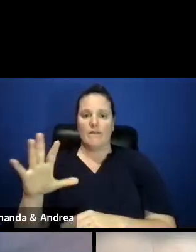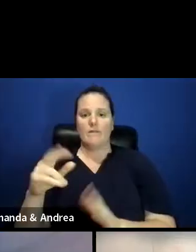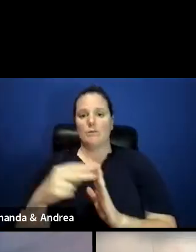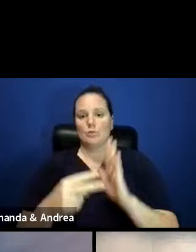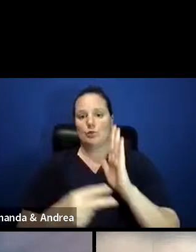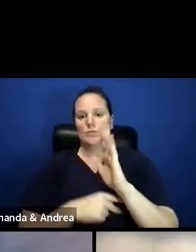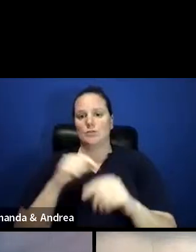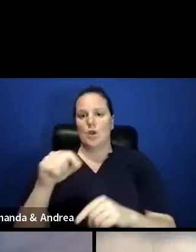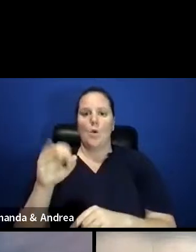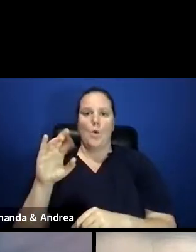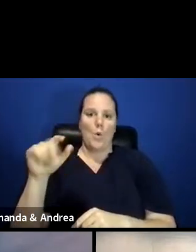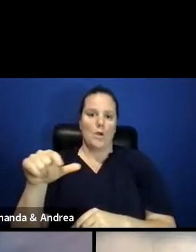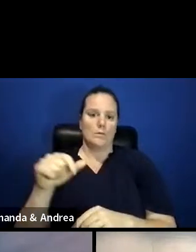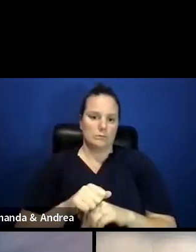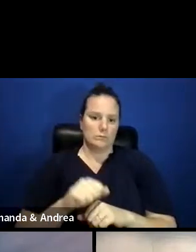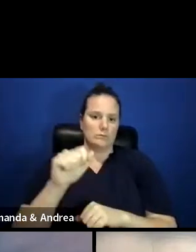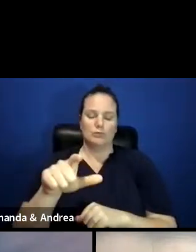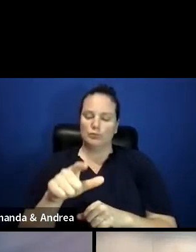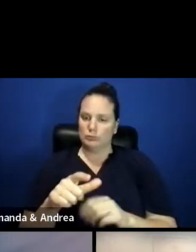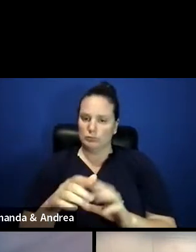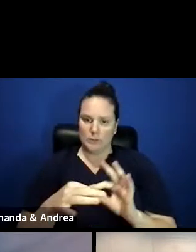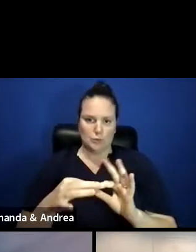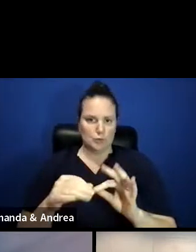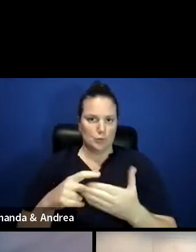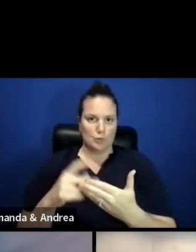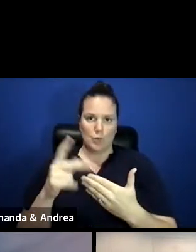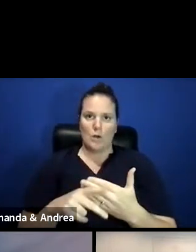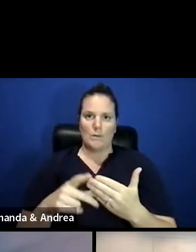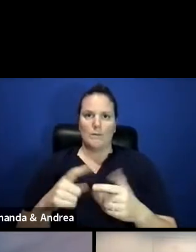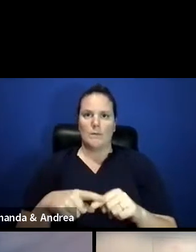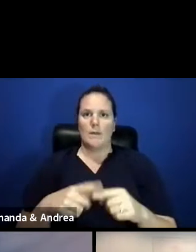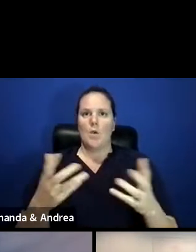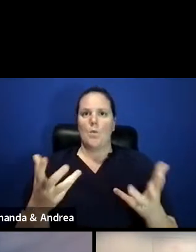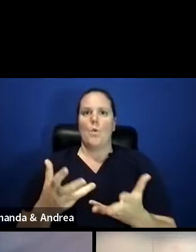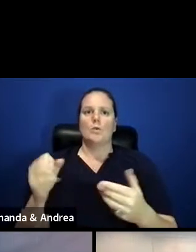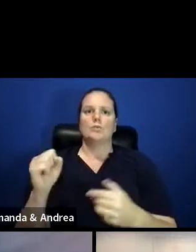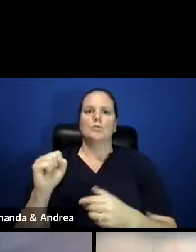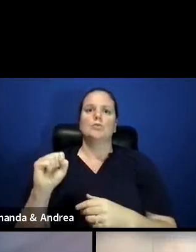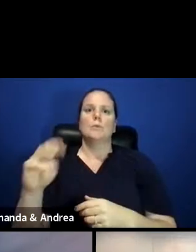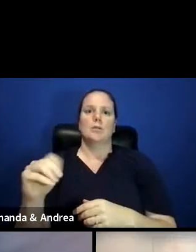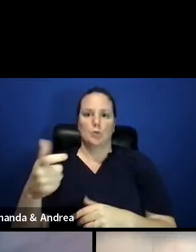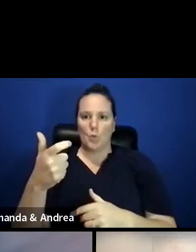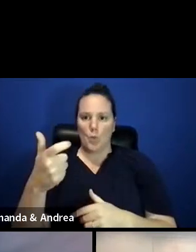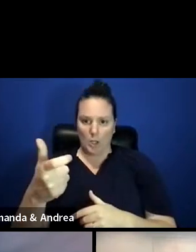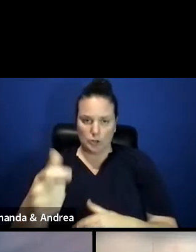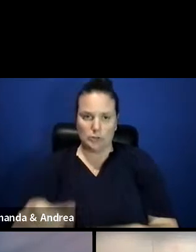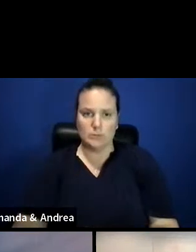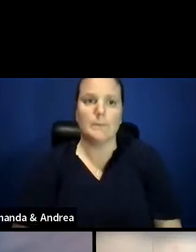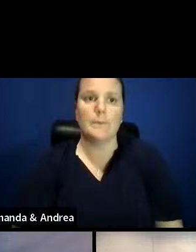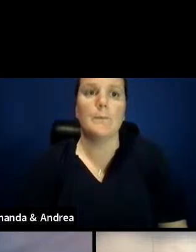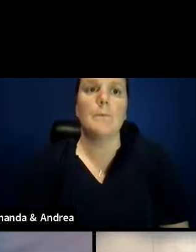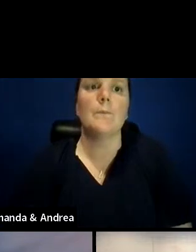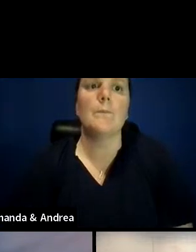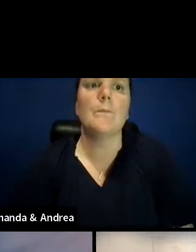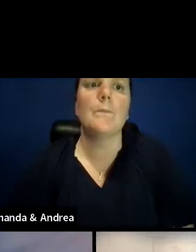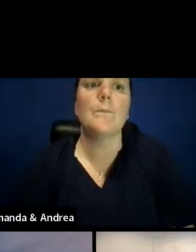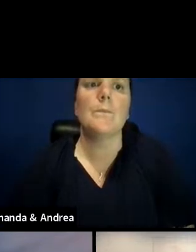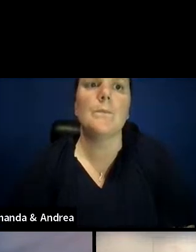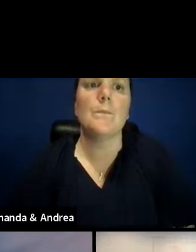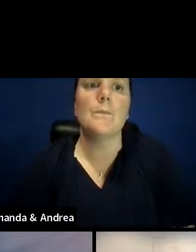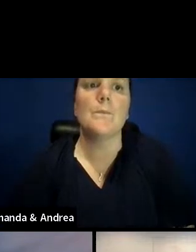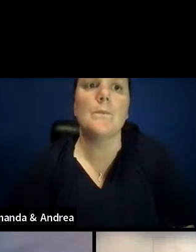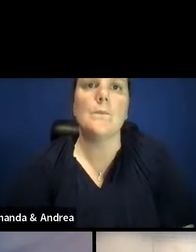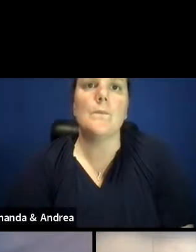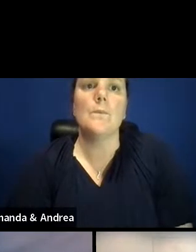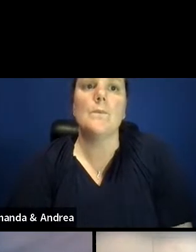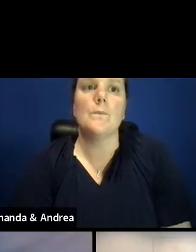info@interstatebridge.org or simply send a direct message to the program depending on what social media site you're watching from. We will now start with the